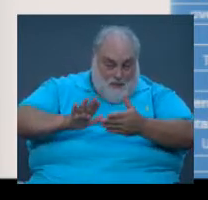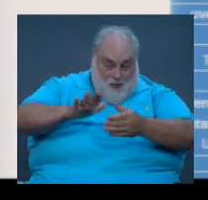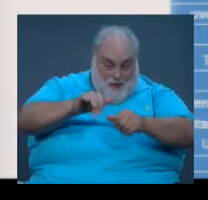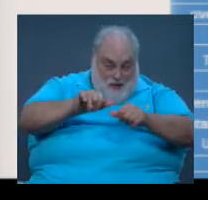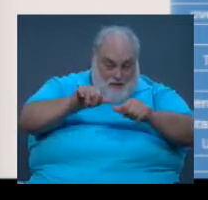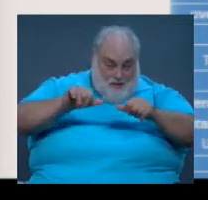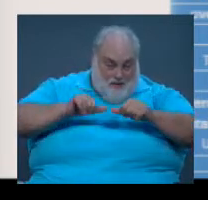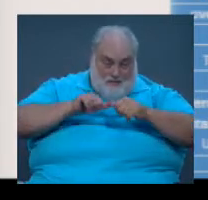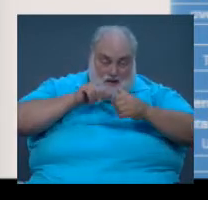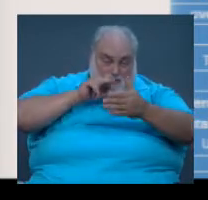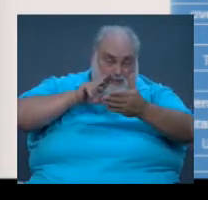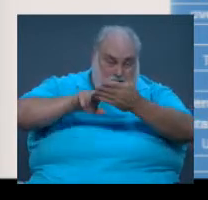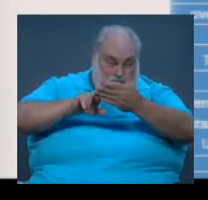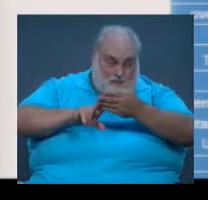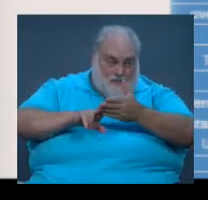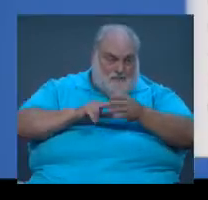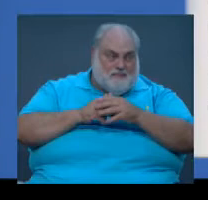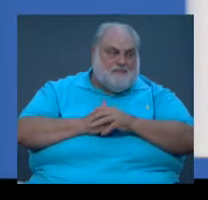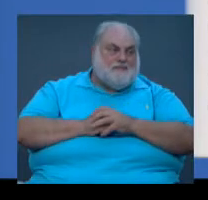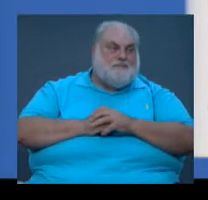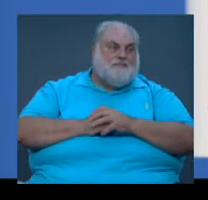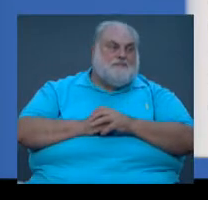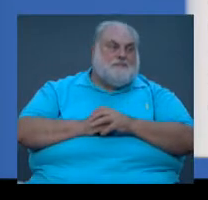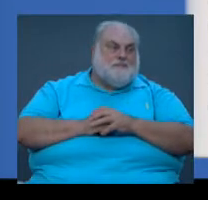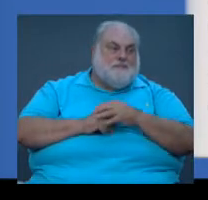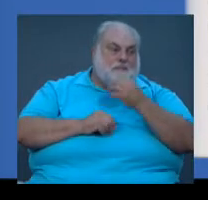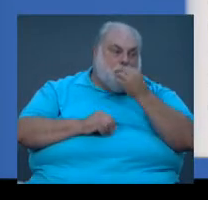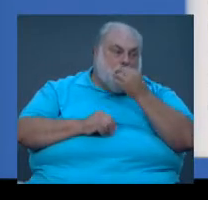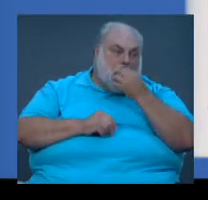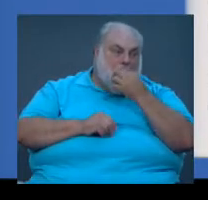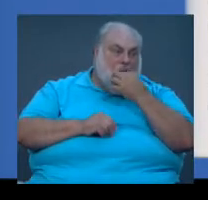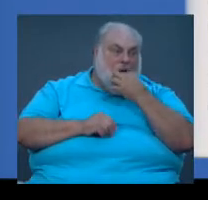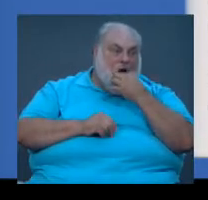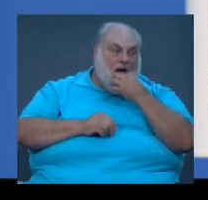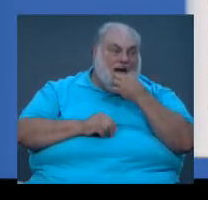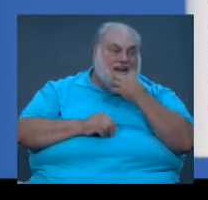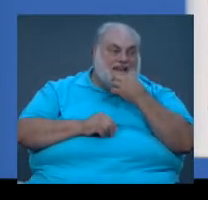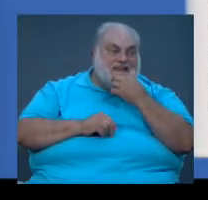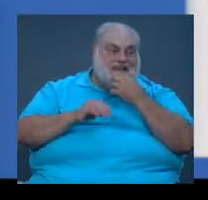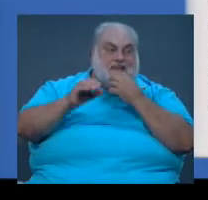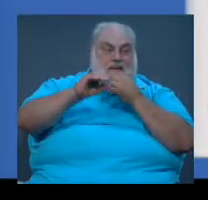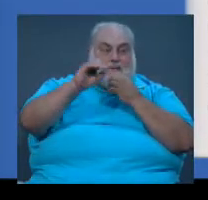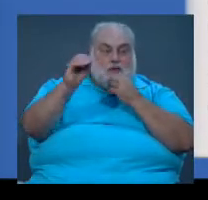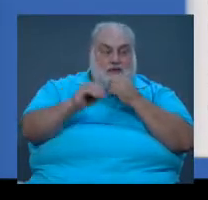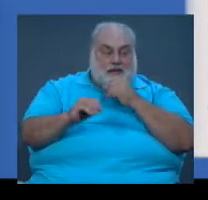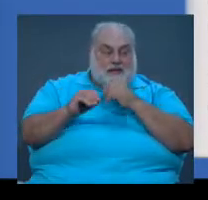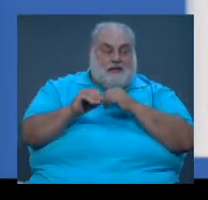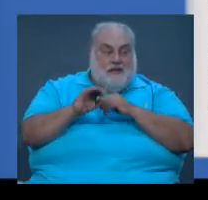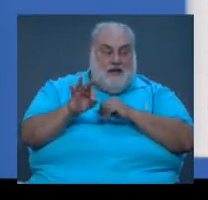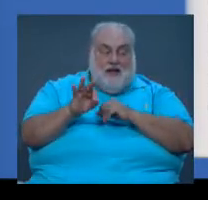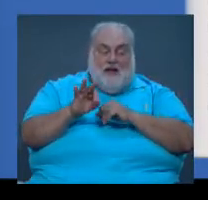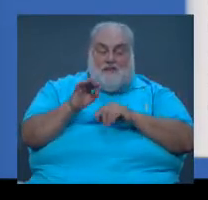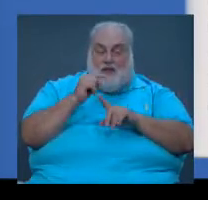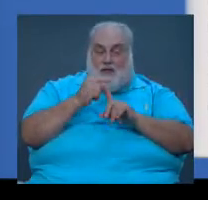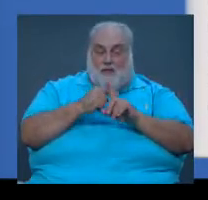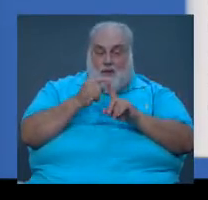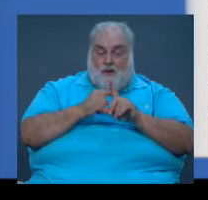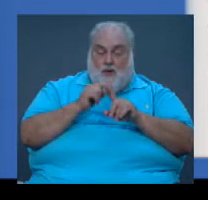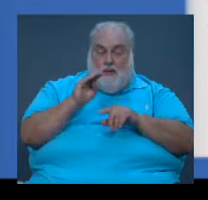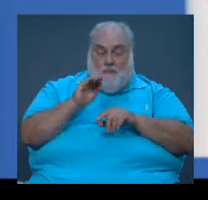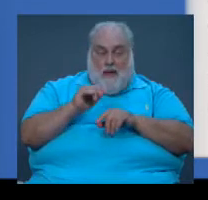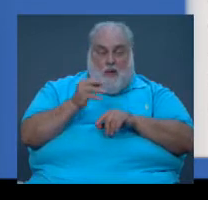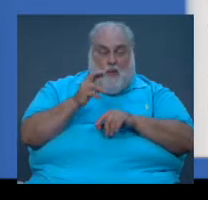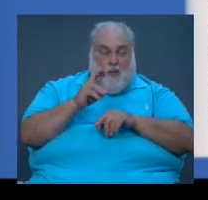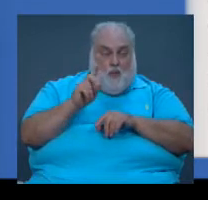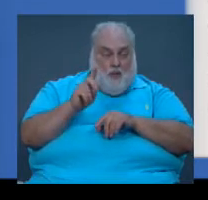register. Go to the next one, Allie. So this is a percentage of the rental units by ward. So